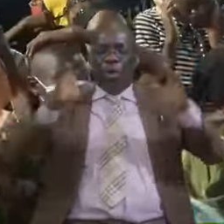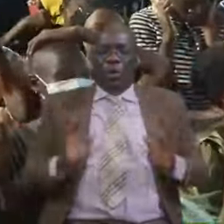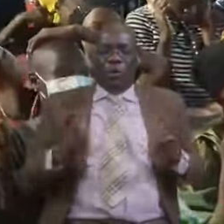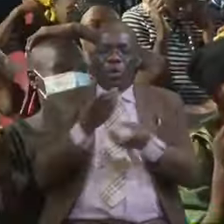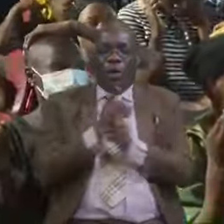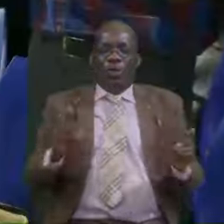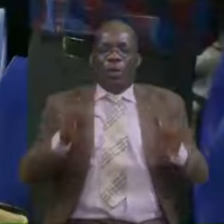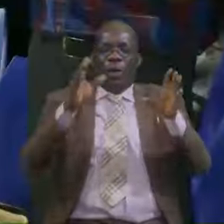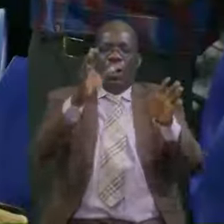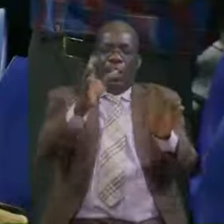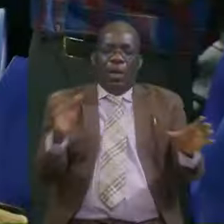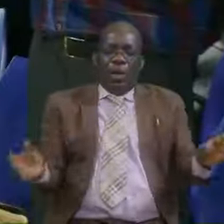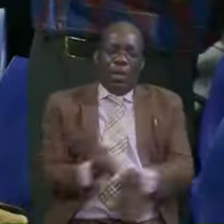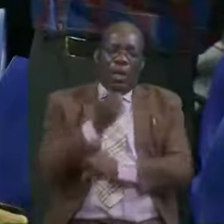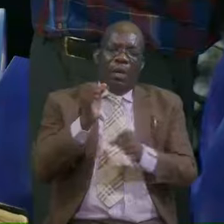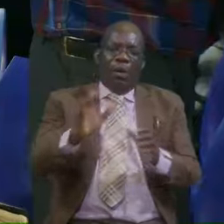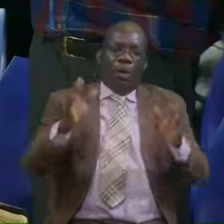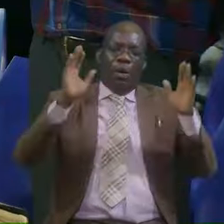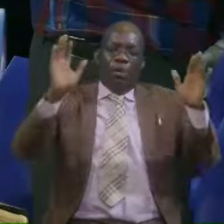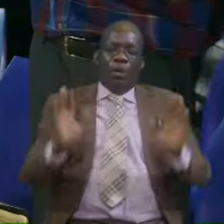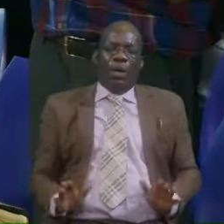miracle in Jesus' name.